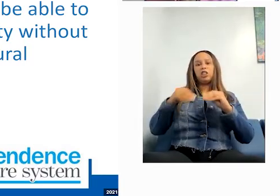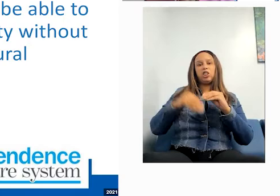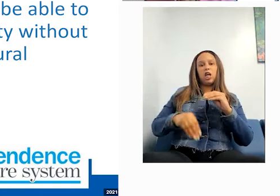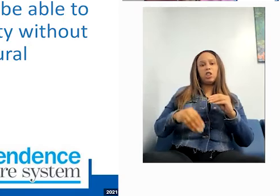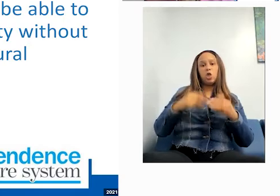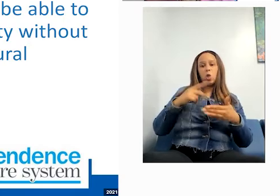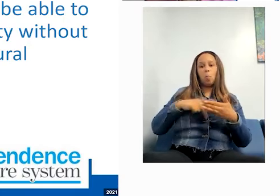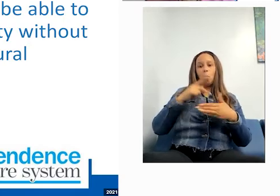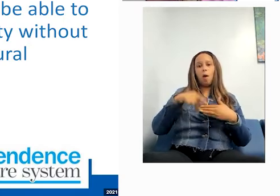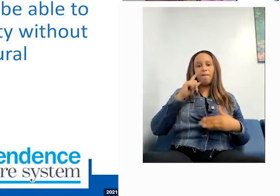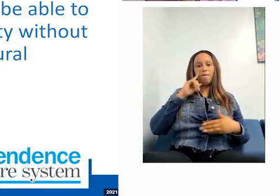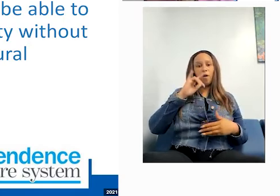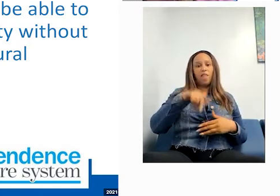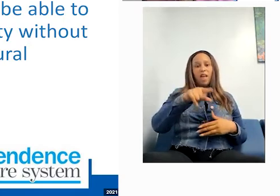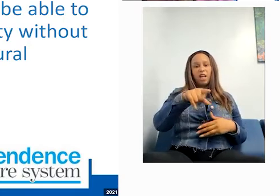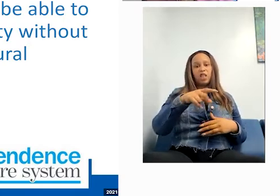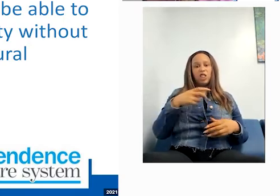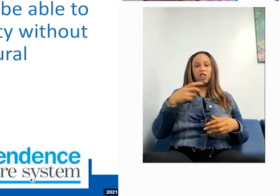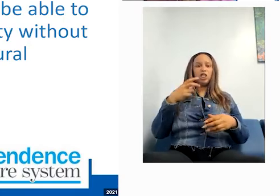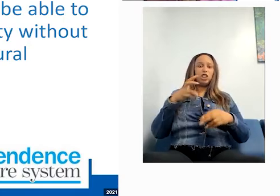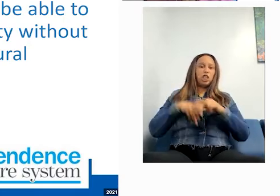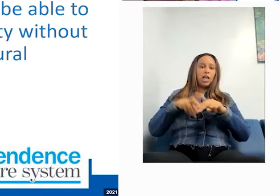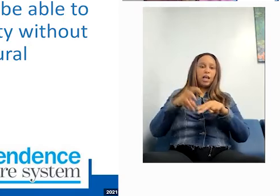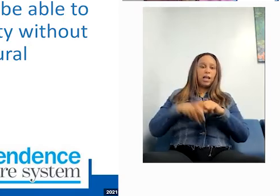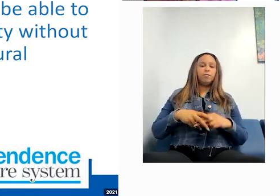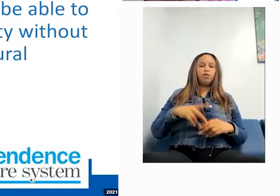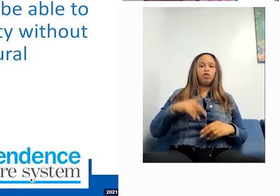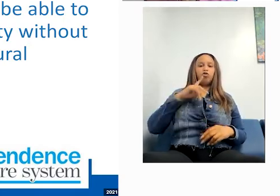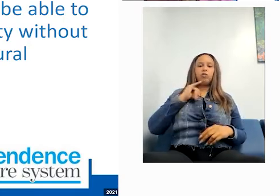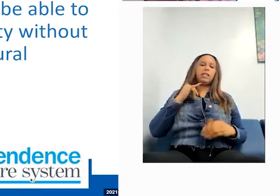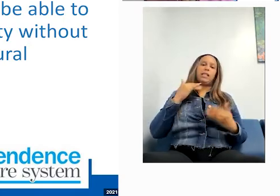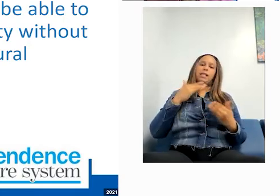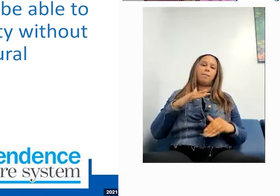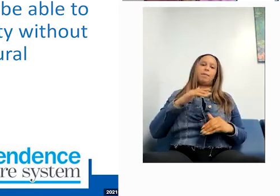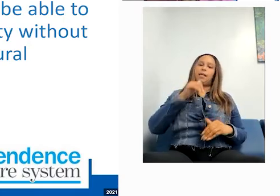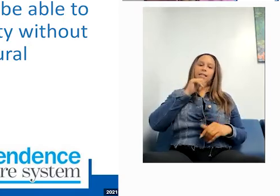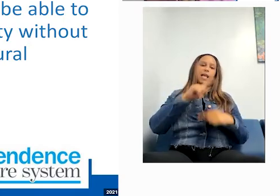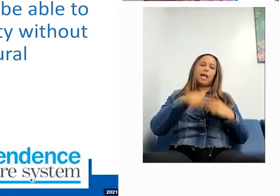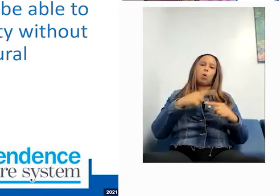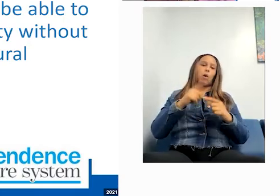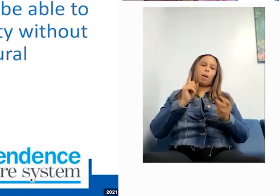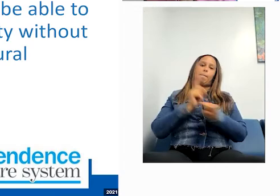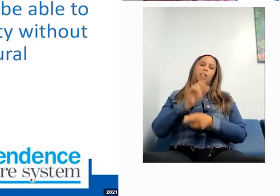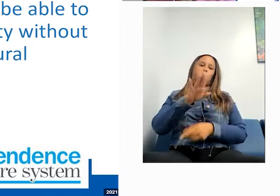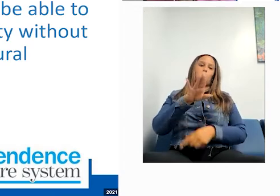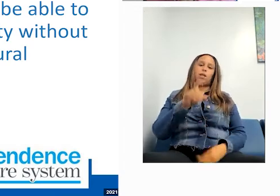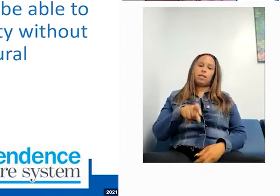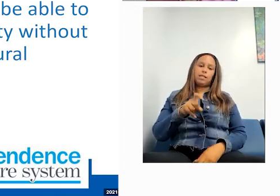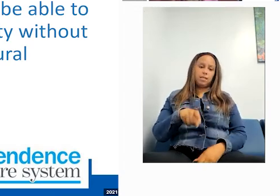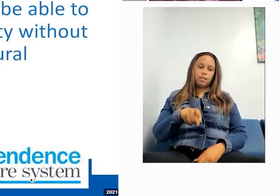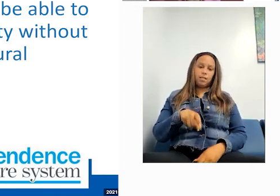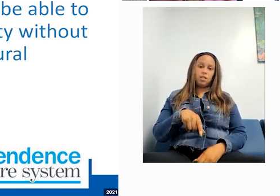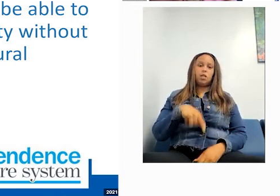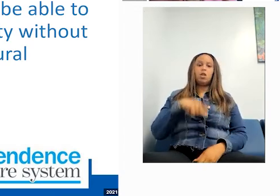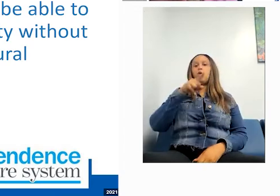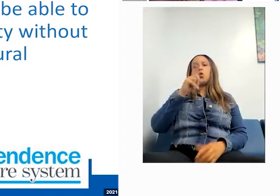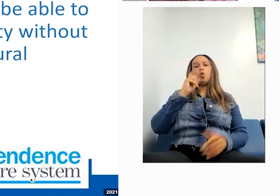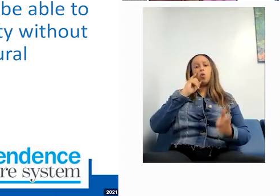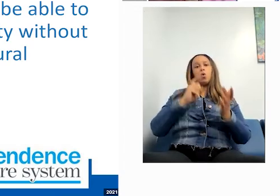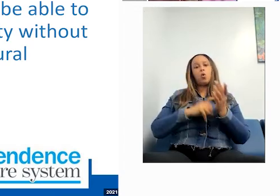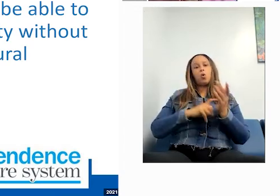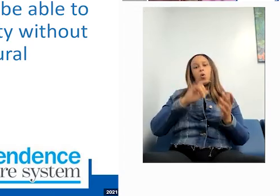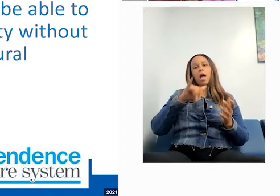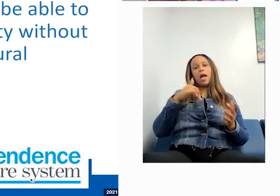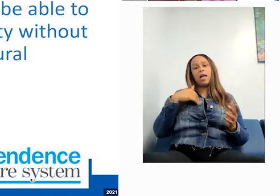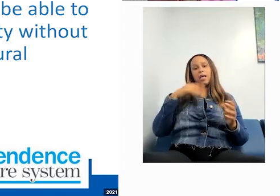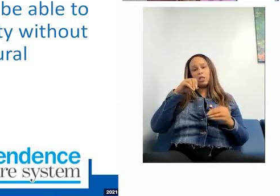of the chair, they're totally limited. They're not going to meet your needs. Notice I took this picture from